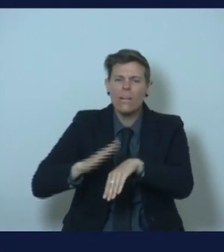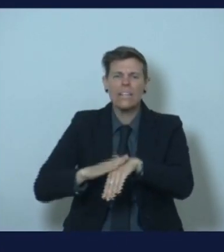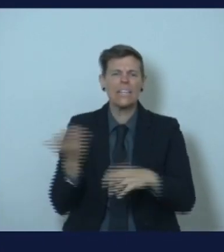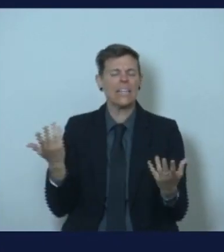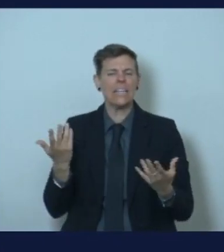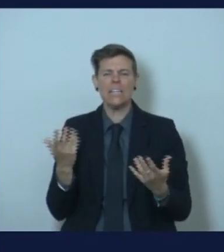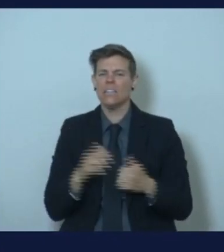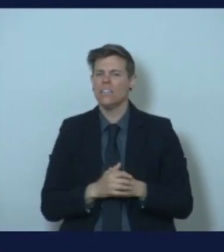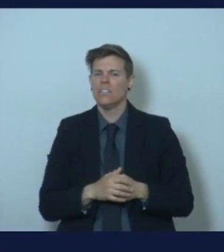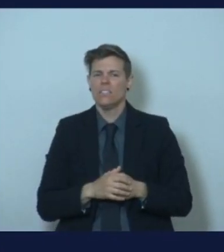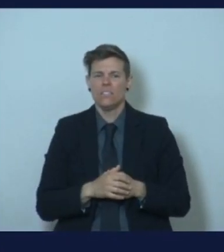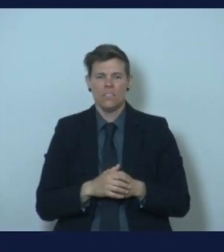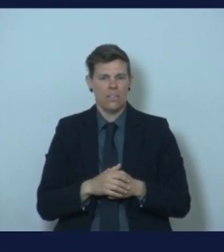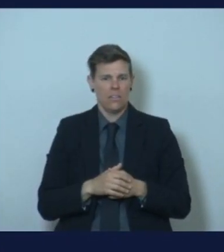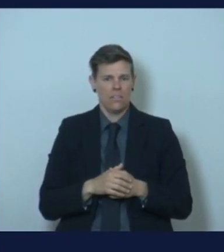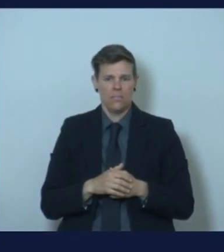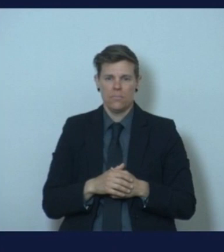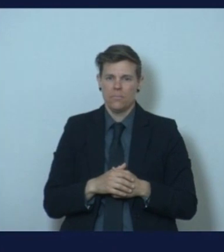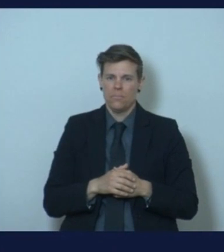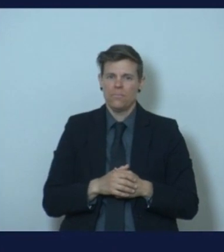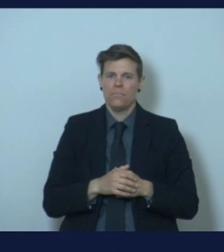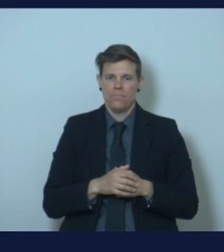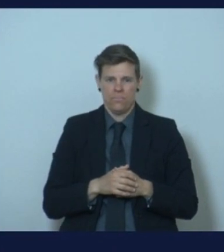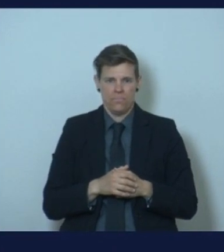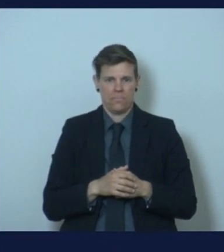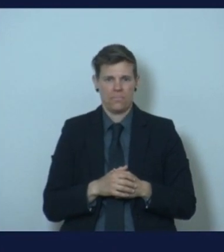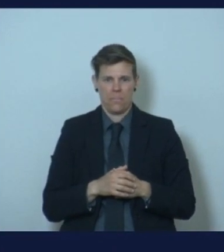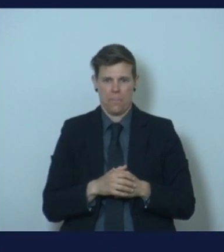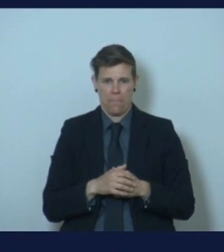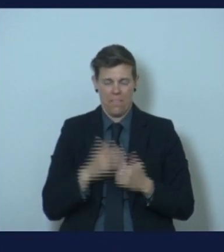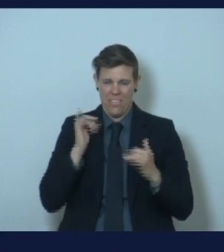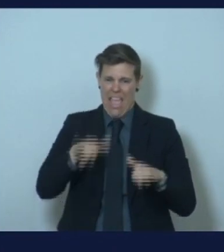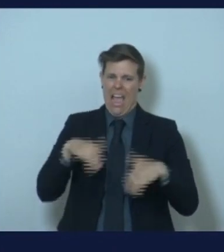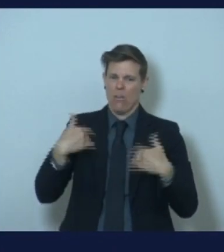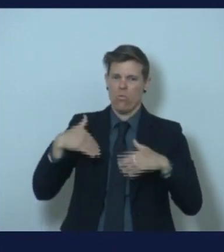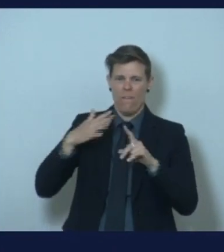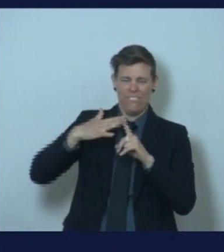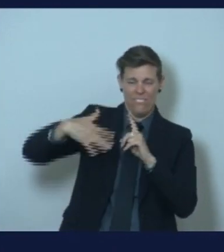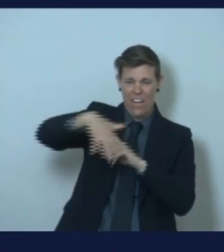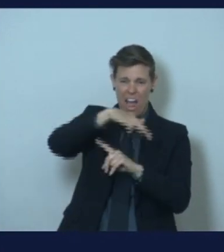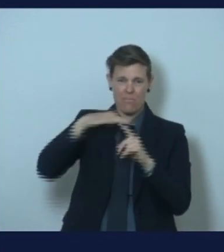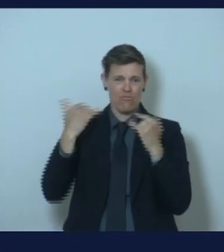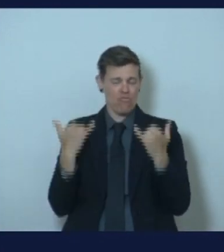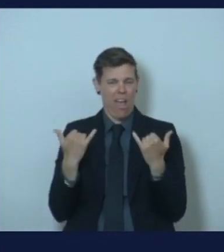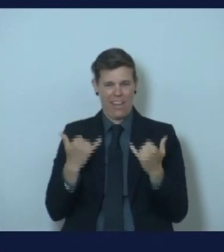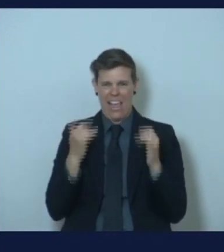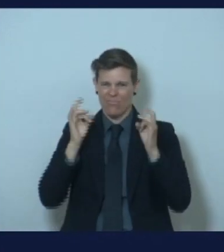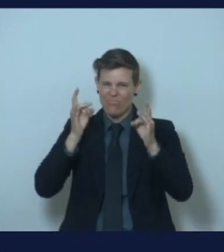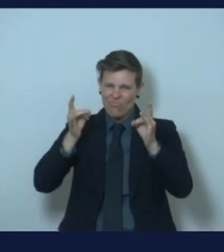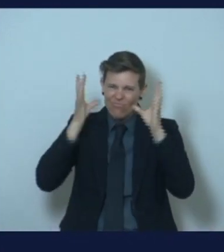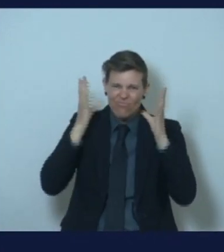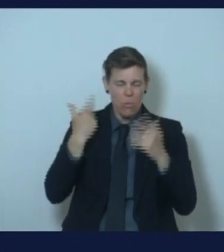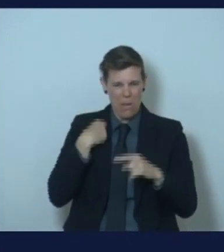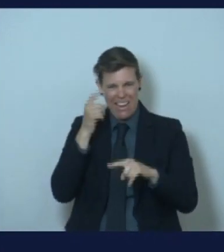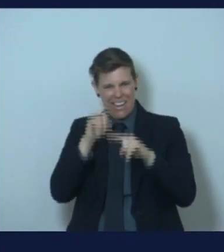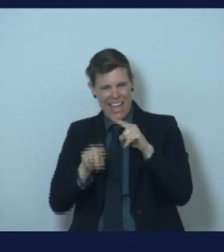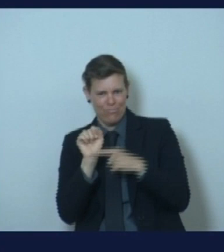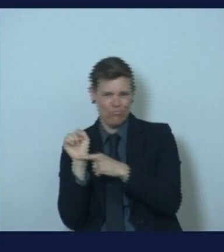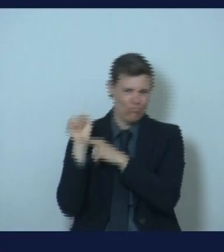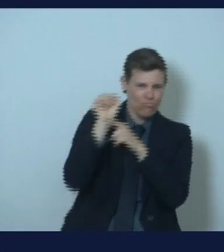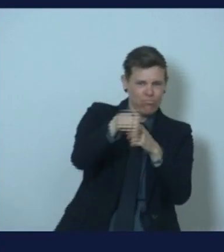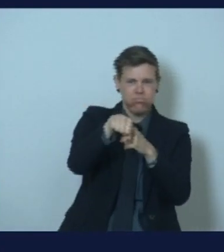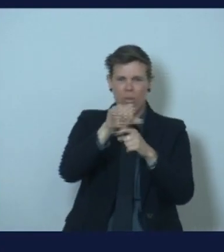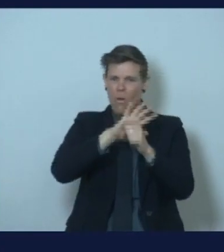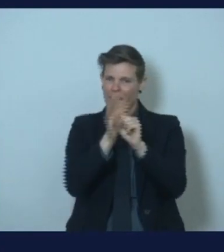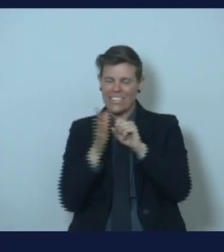kind of circumstances where you just can't beat this virus. And our condolences go out to all of